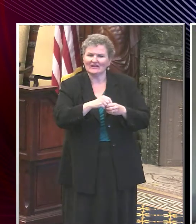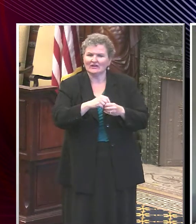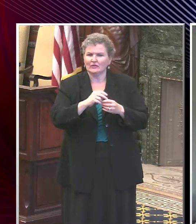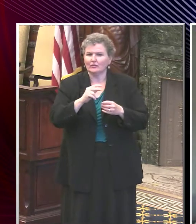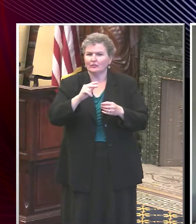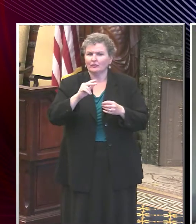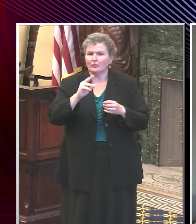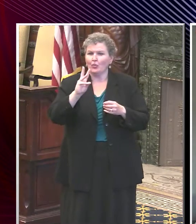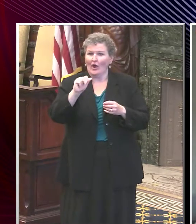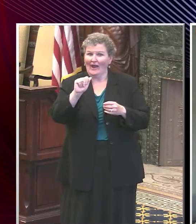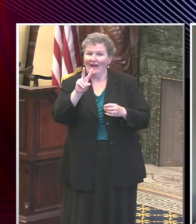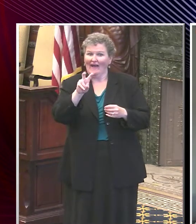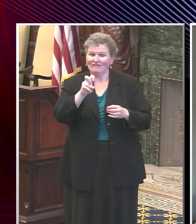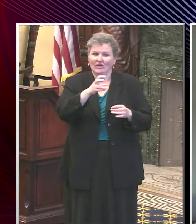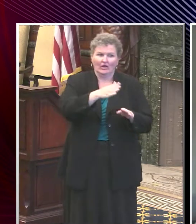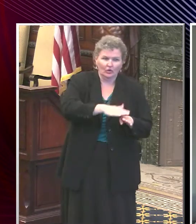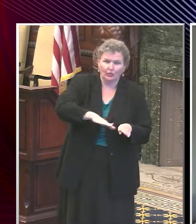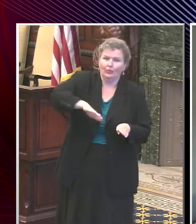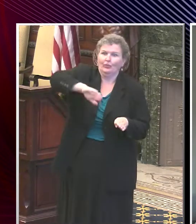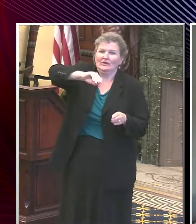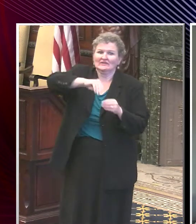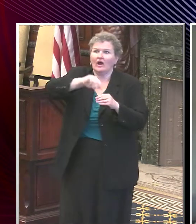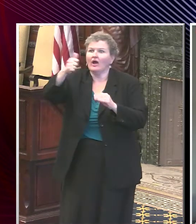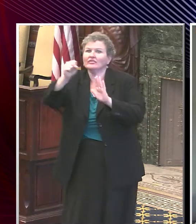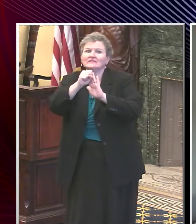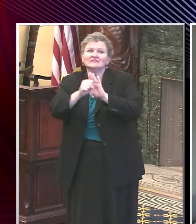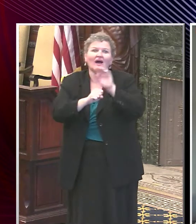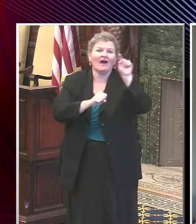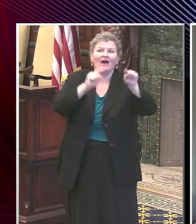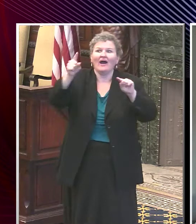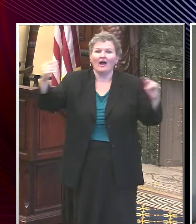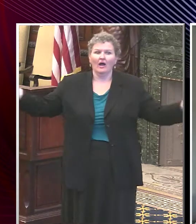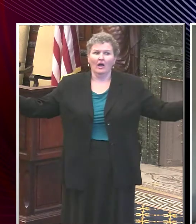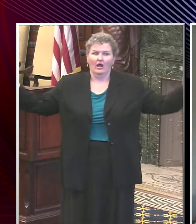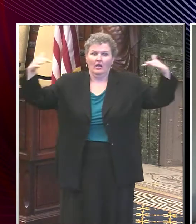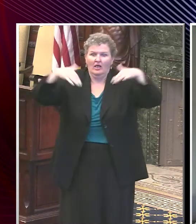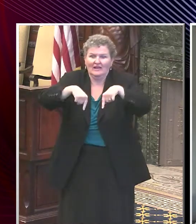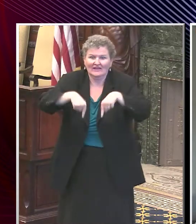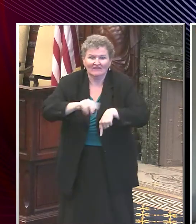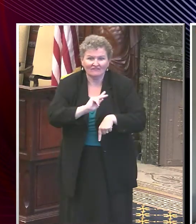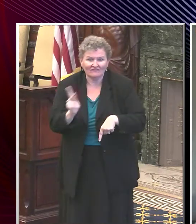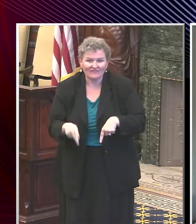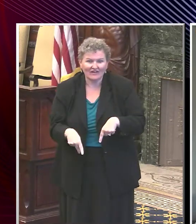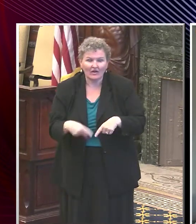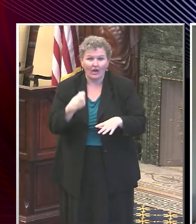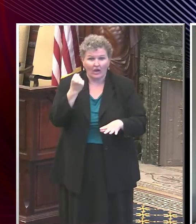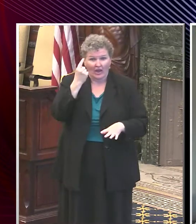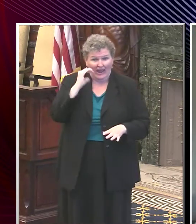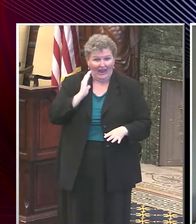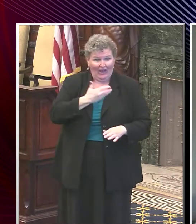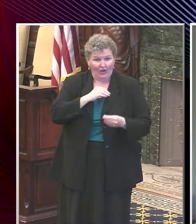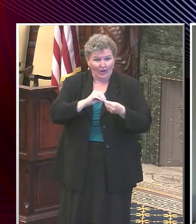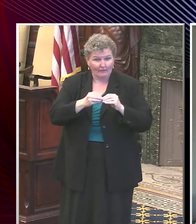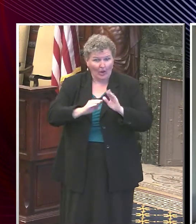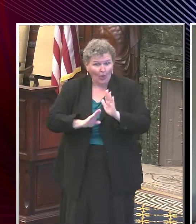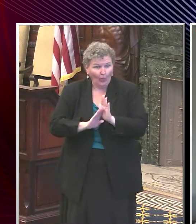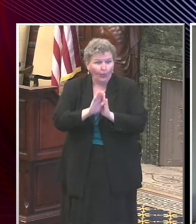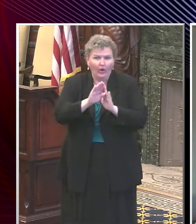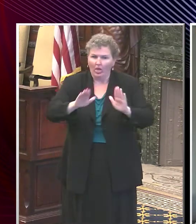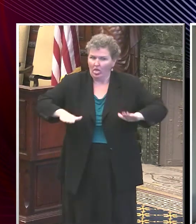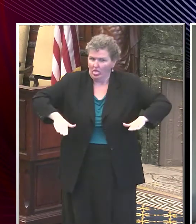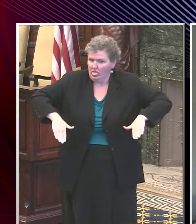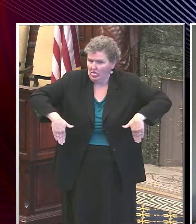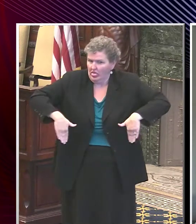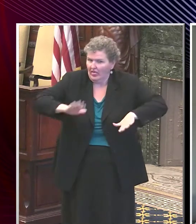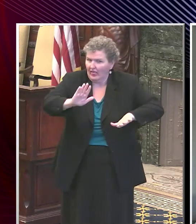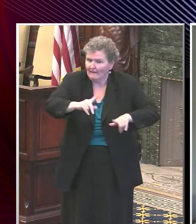Philadelphia. Our case counts are not rising nearly as fast as the first wave that we saw in March. Nonetheless, this